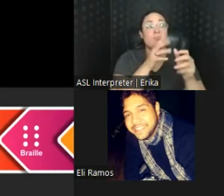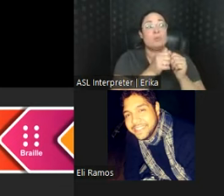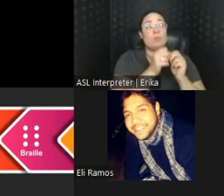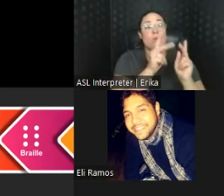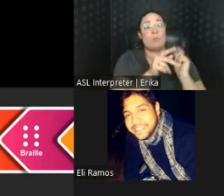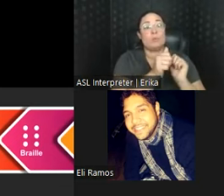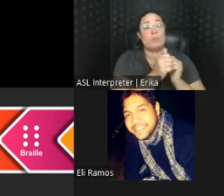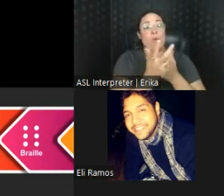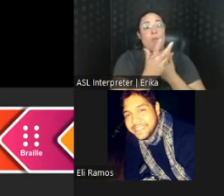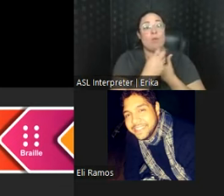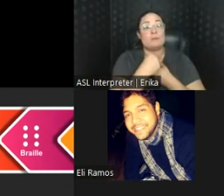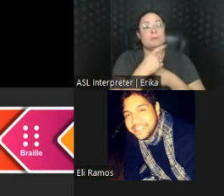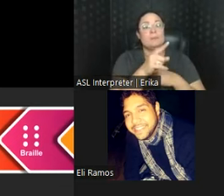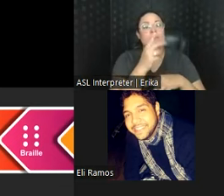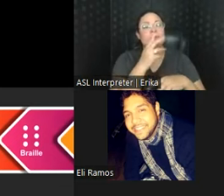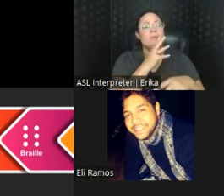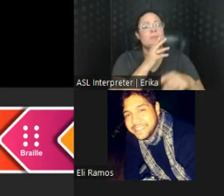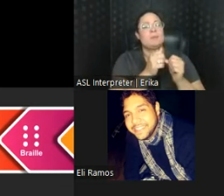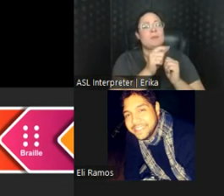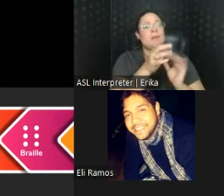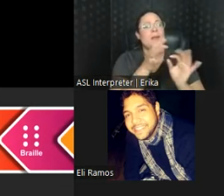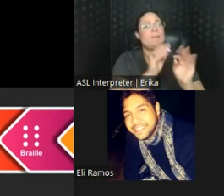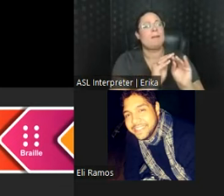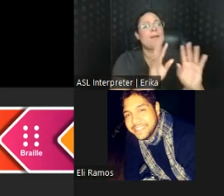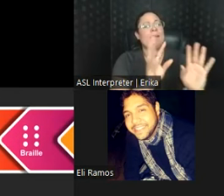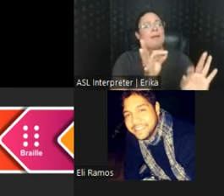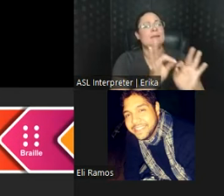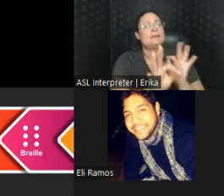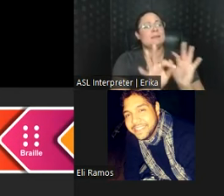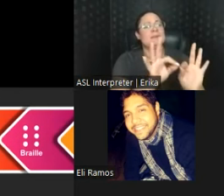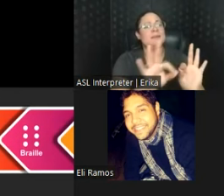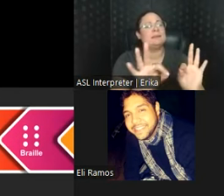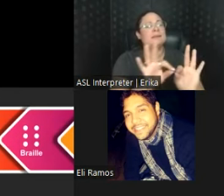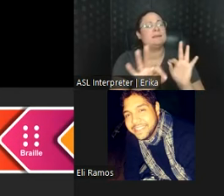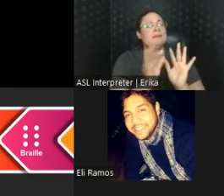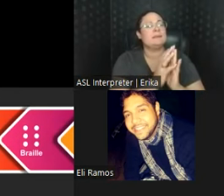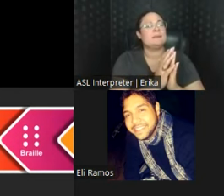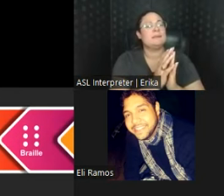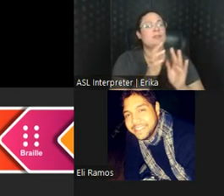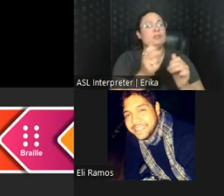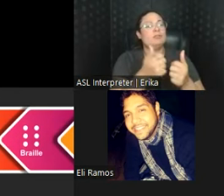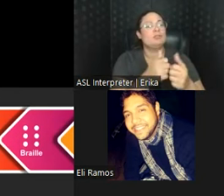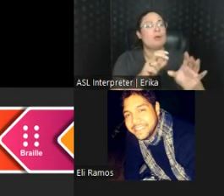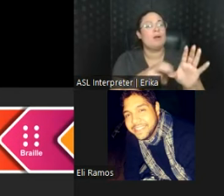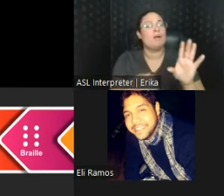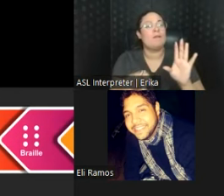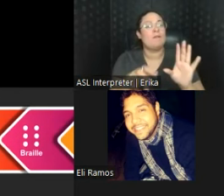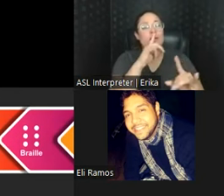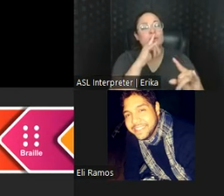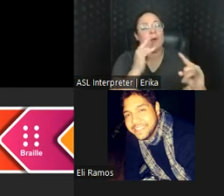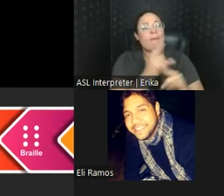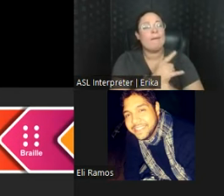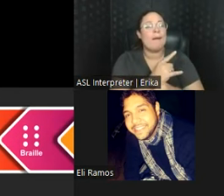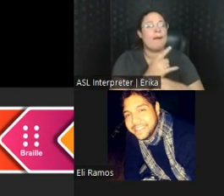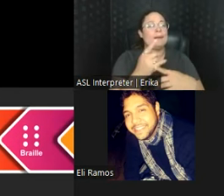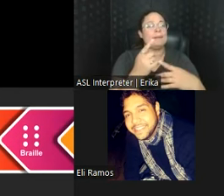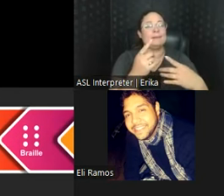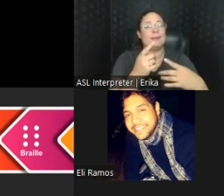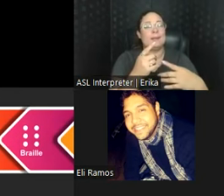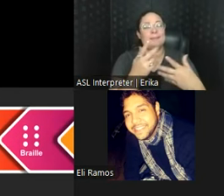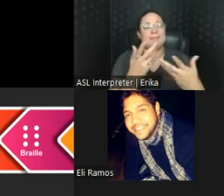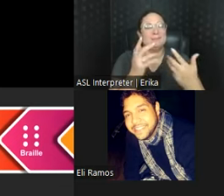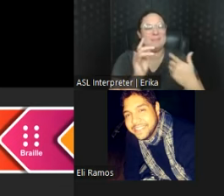autism, you want to make sure that you're speaking in clear, simple sentences. You'll try to avoid sarcasm or figures of speech, irony, that sort